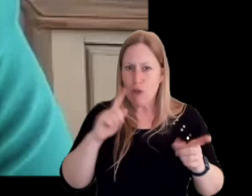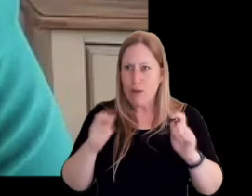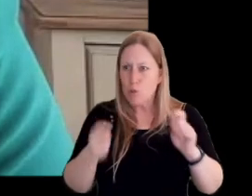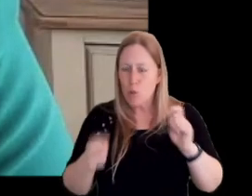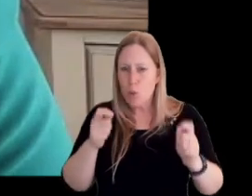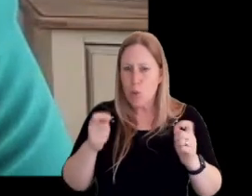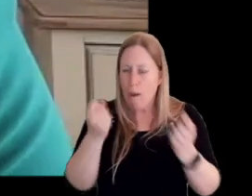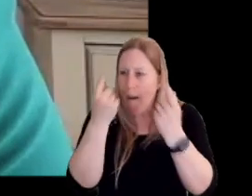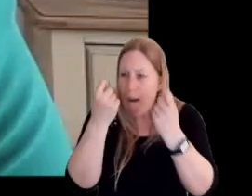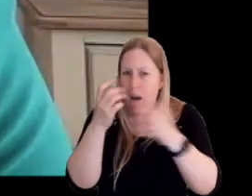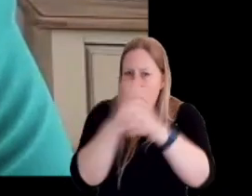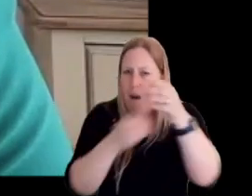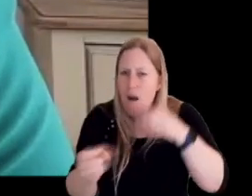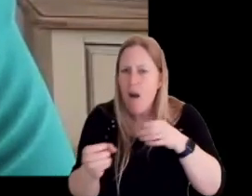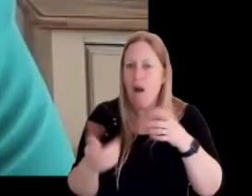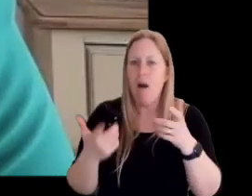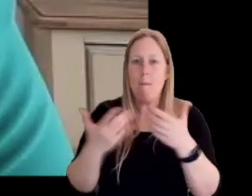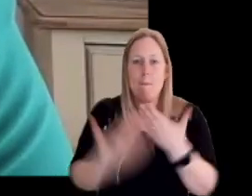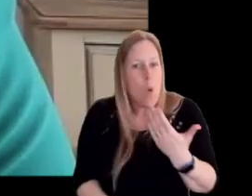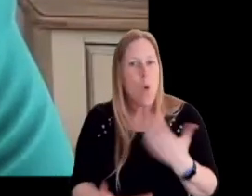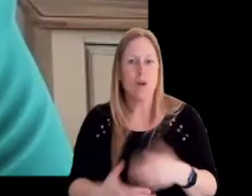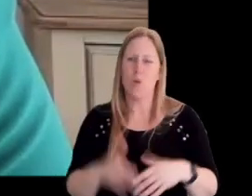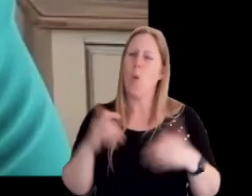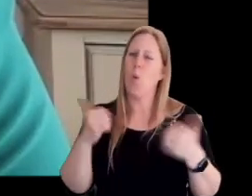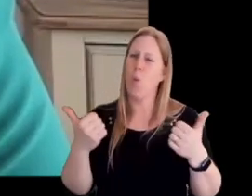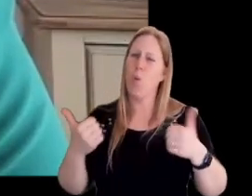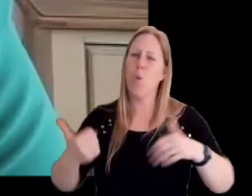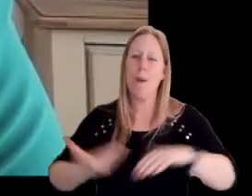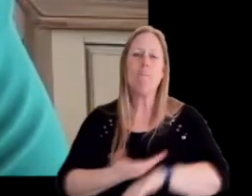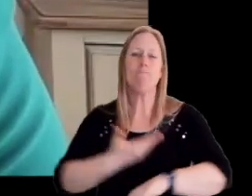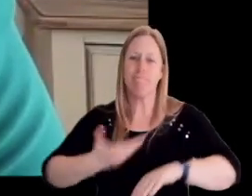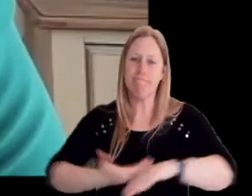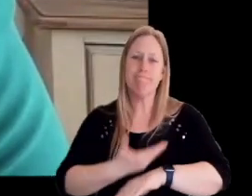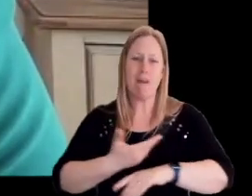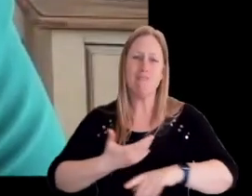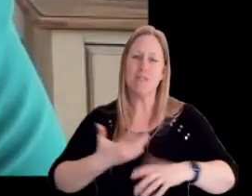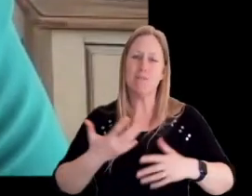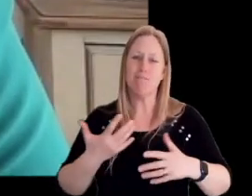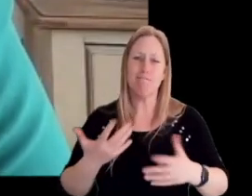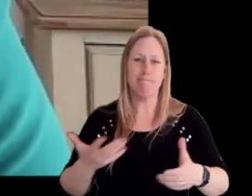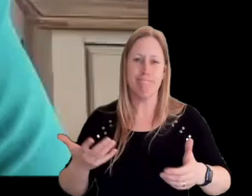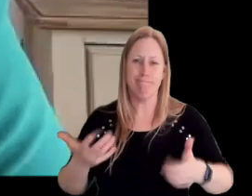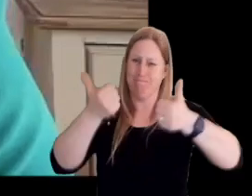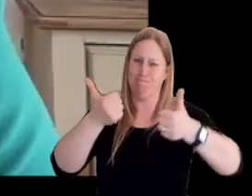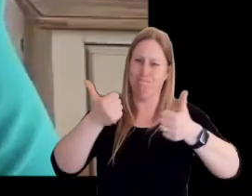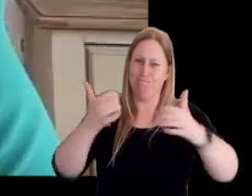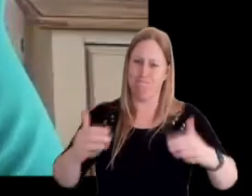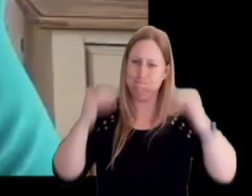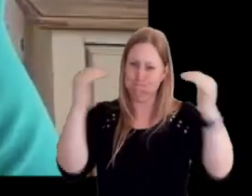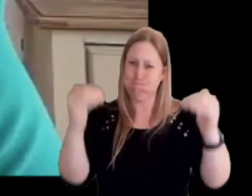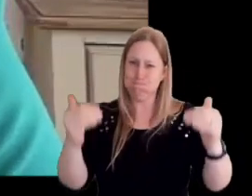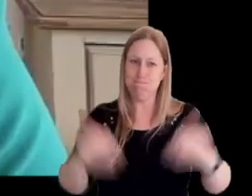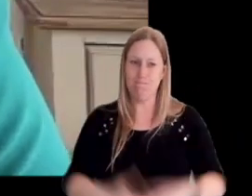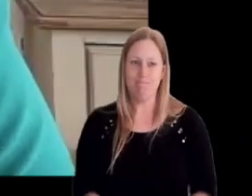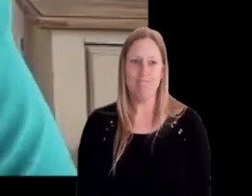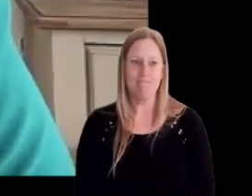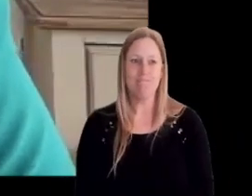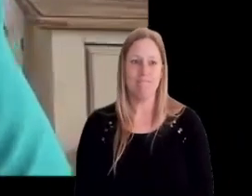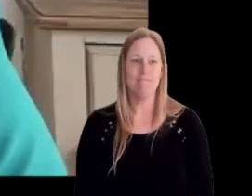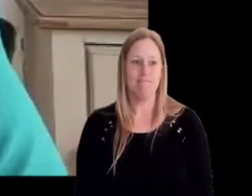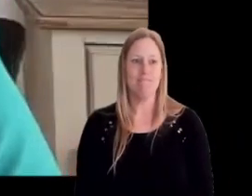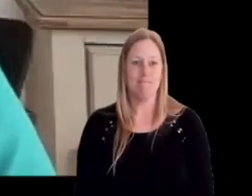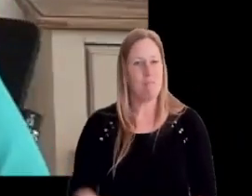to try and do better. So really A+ for that effort that everybody should do, but A+